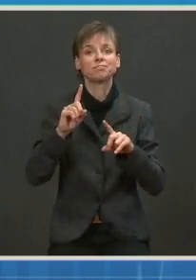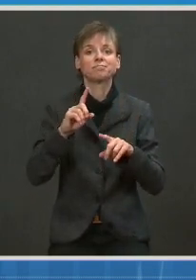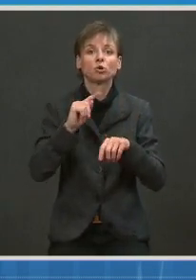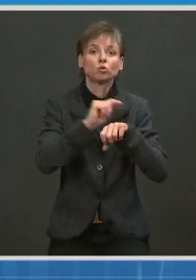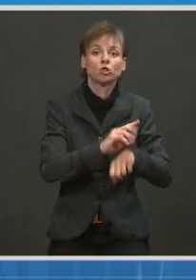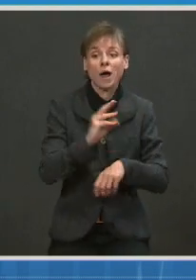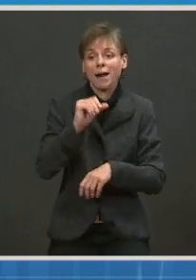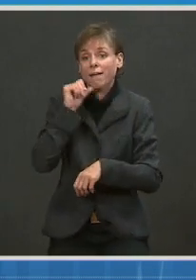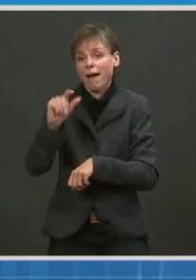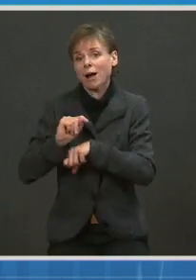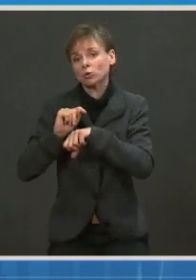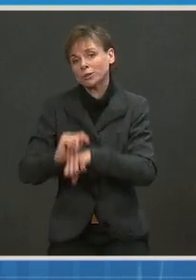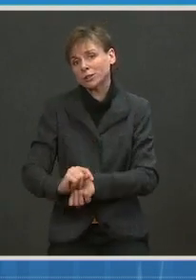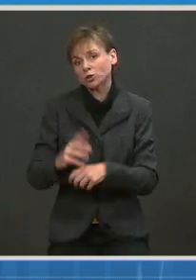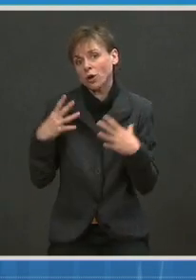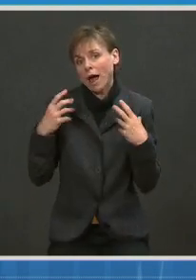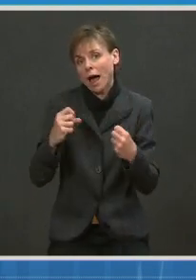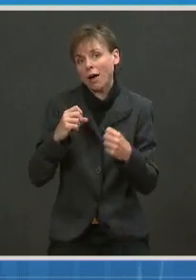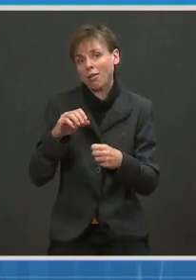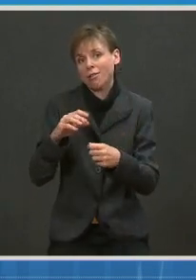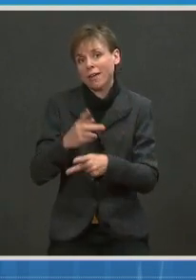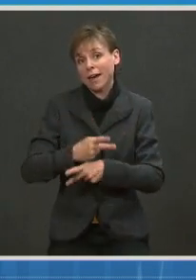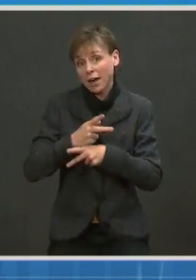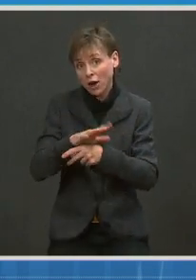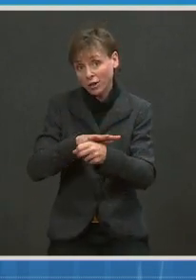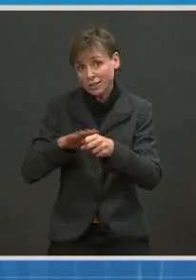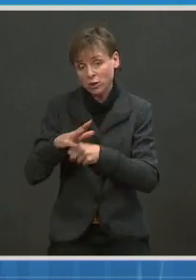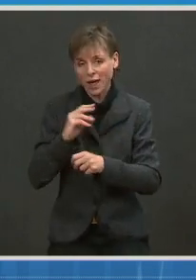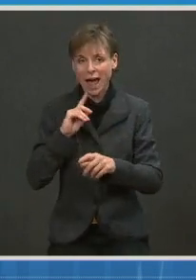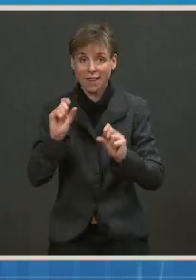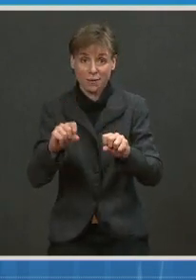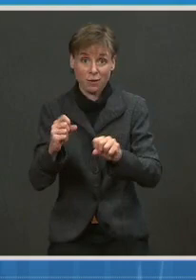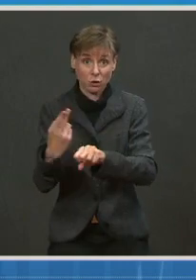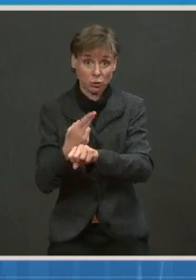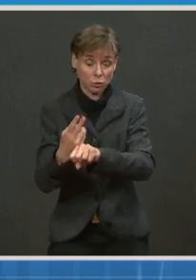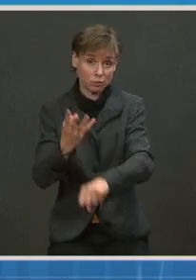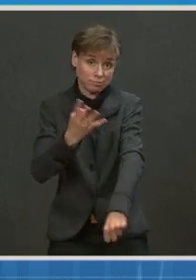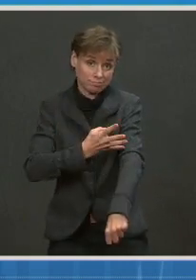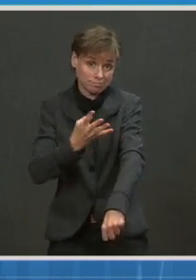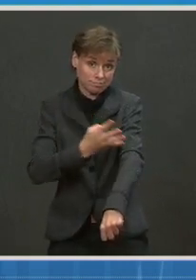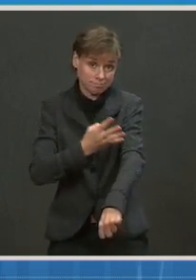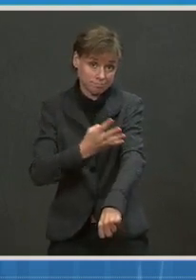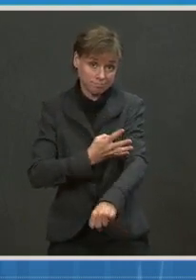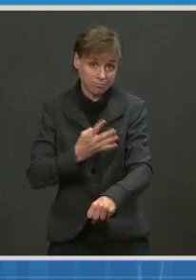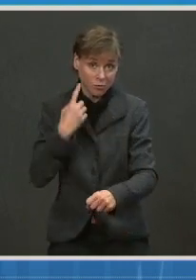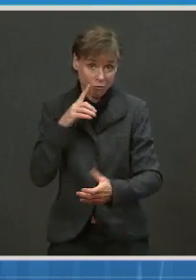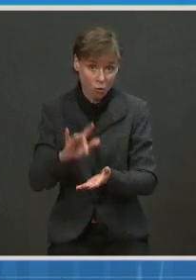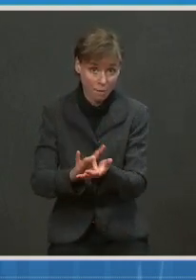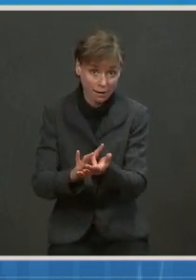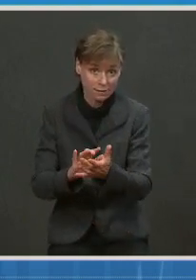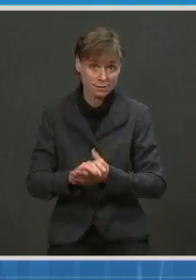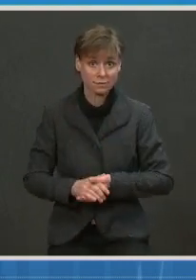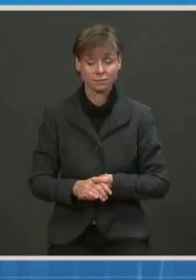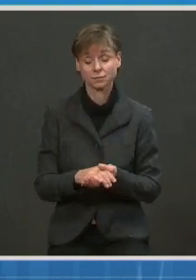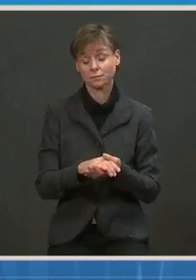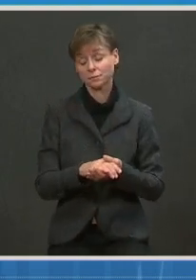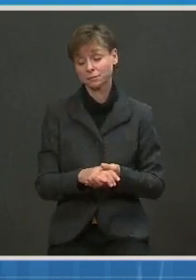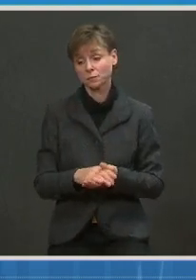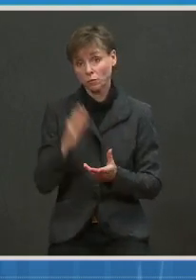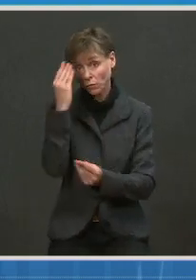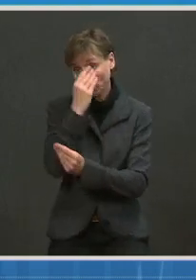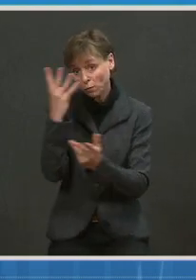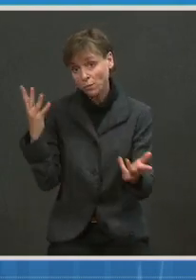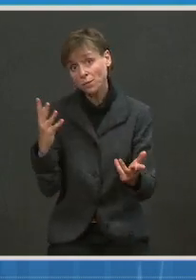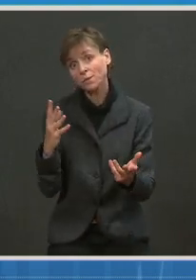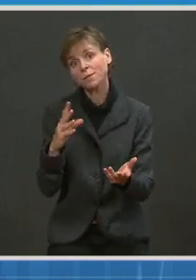to administer this intravenous infusion, as well as being sure we increase awareness among healthcare providers and patients about the treatment options that are